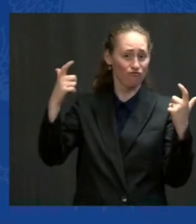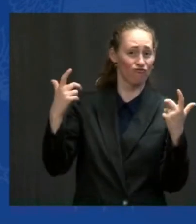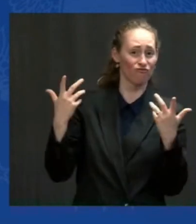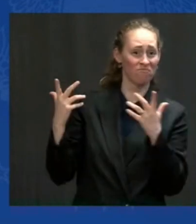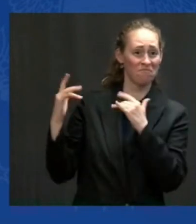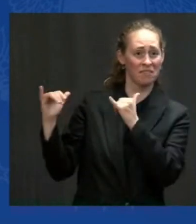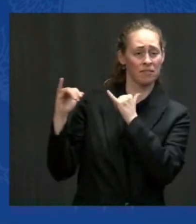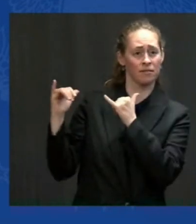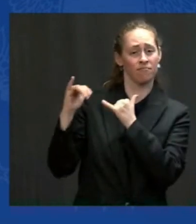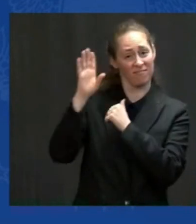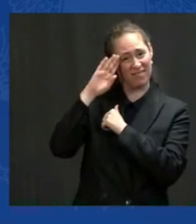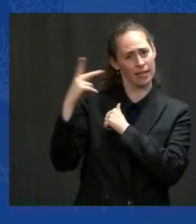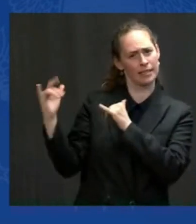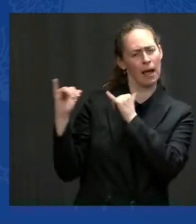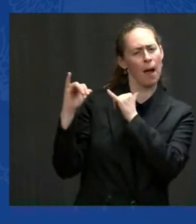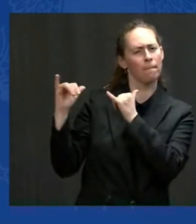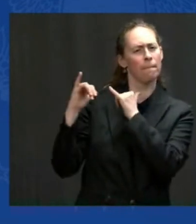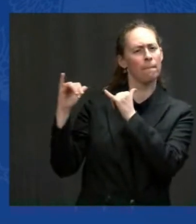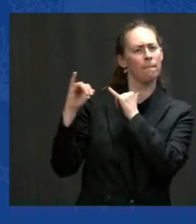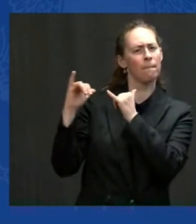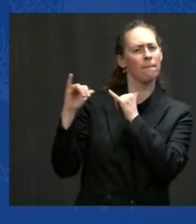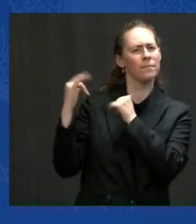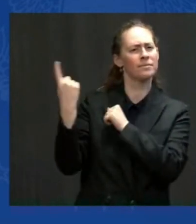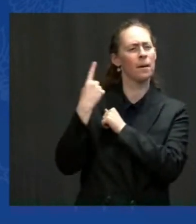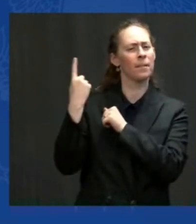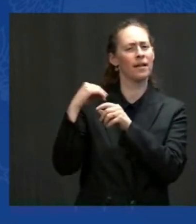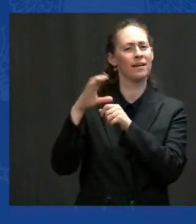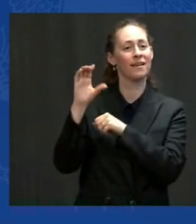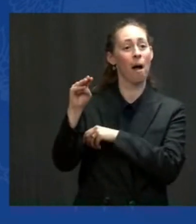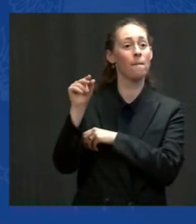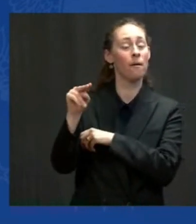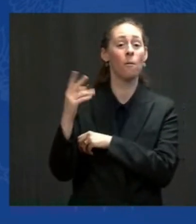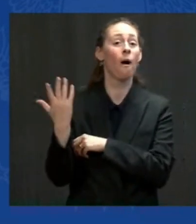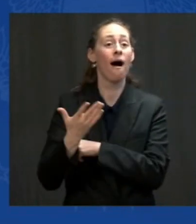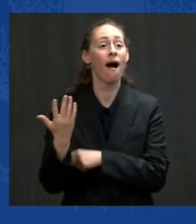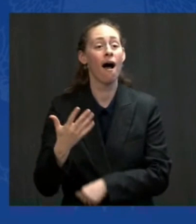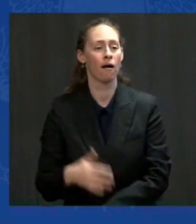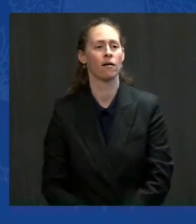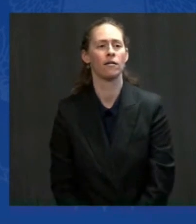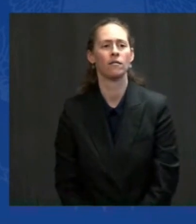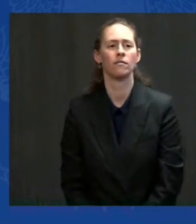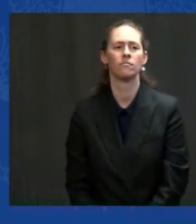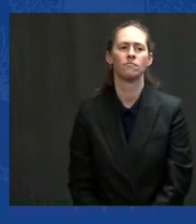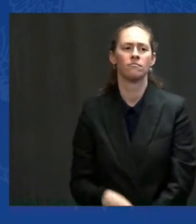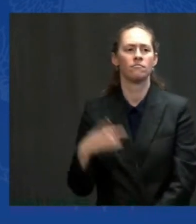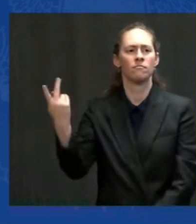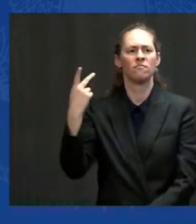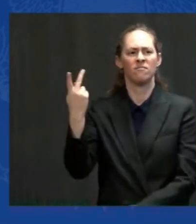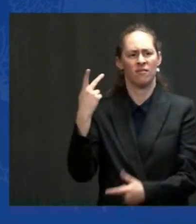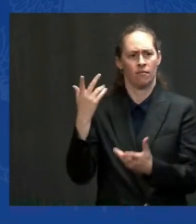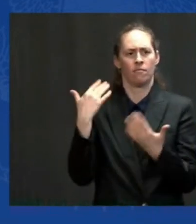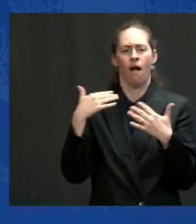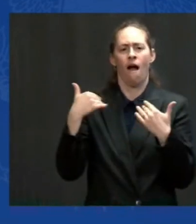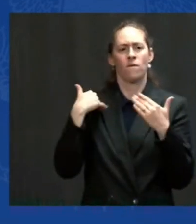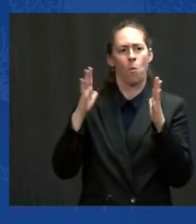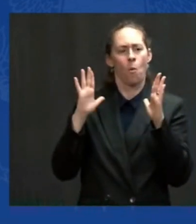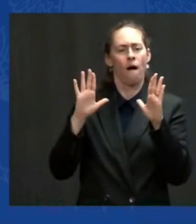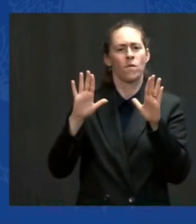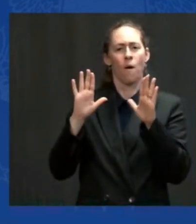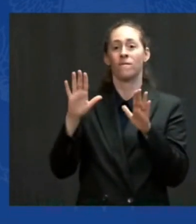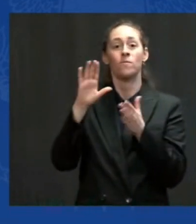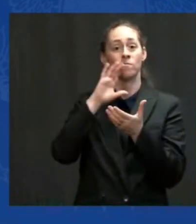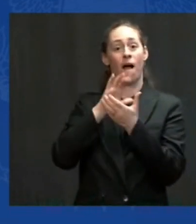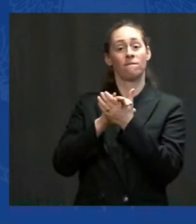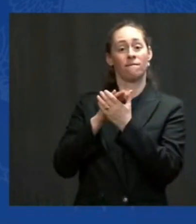very important. We both have wonderful, talented educator wives. Women who